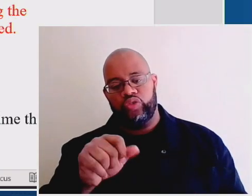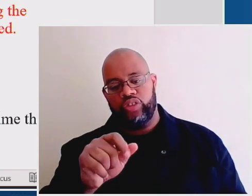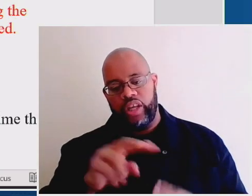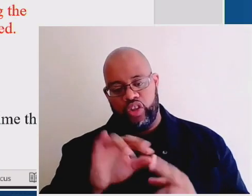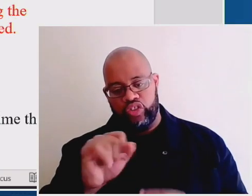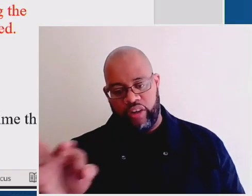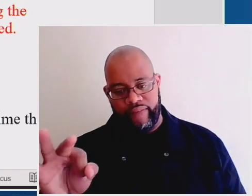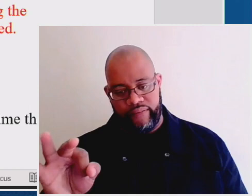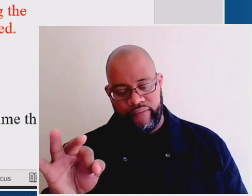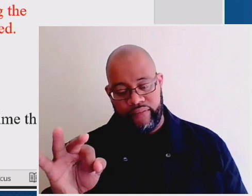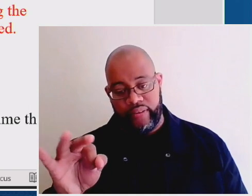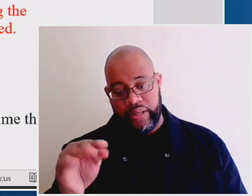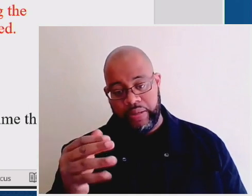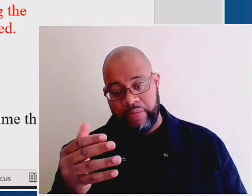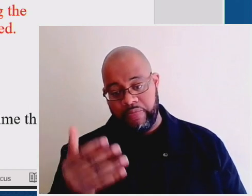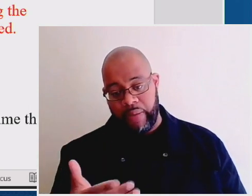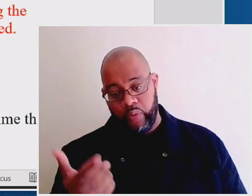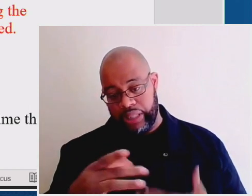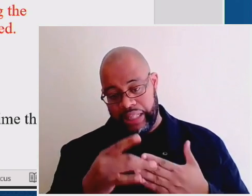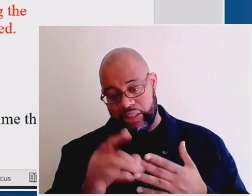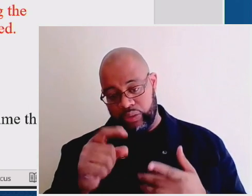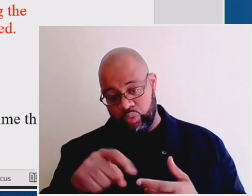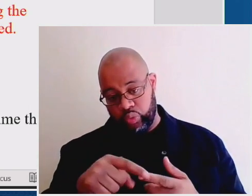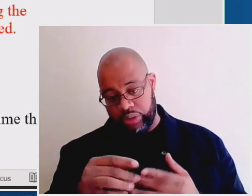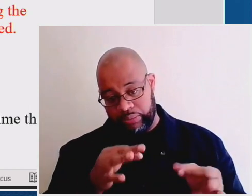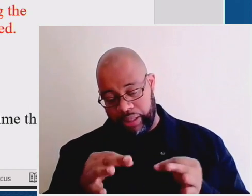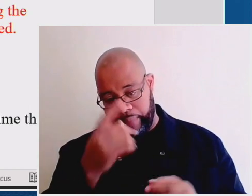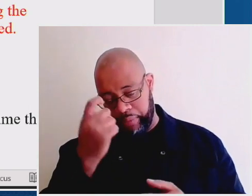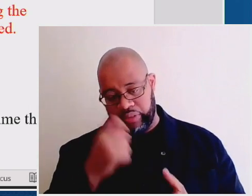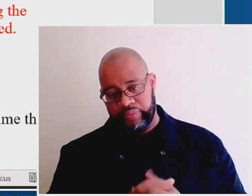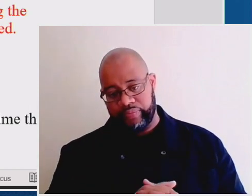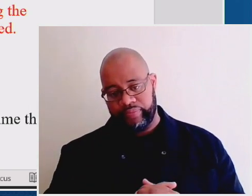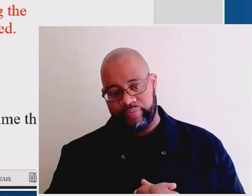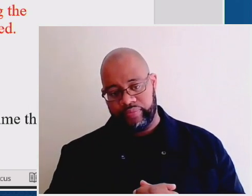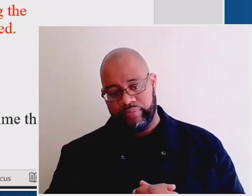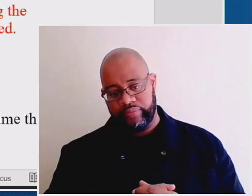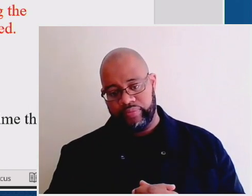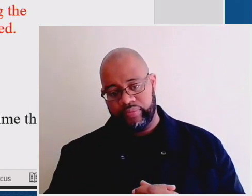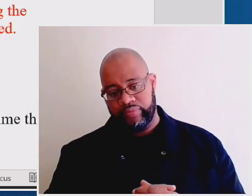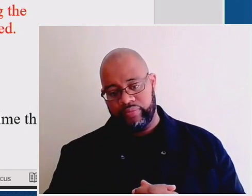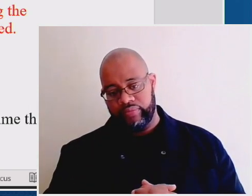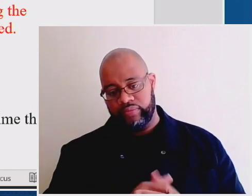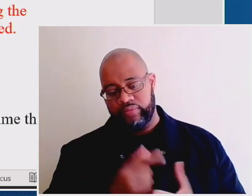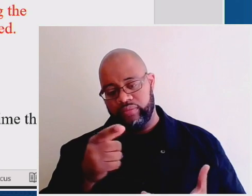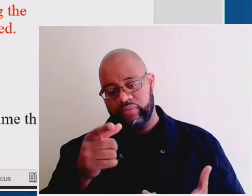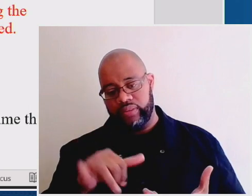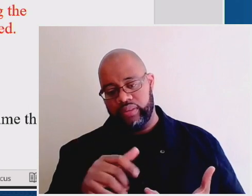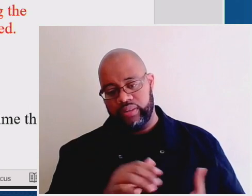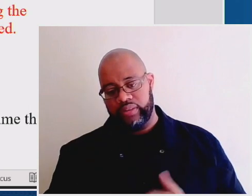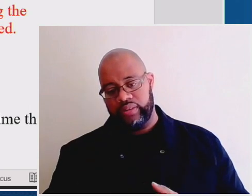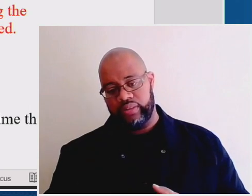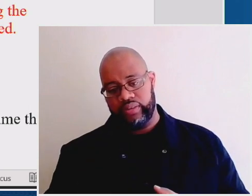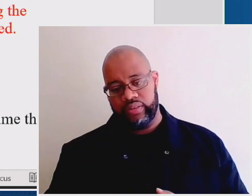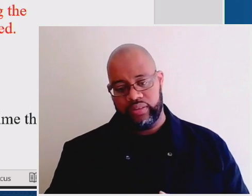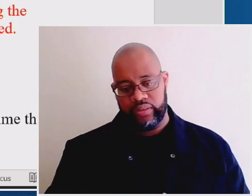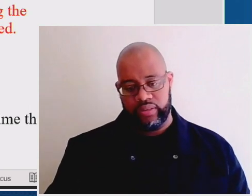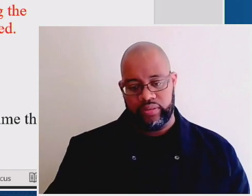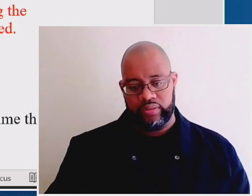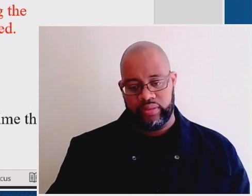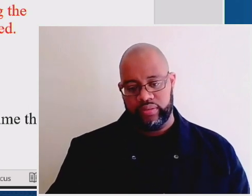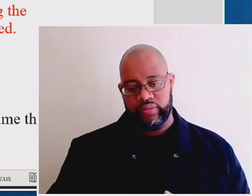to take the lead to explain, because again, he does being a former NAIA